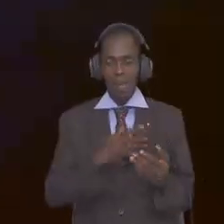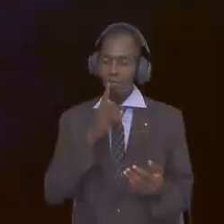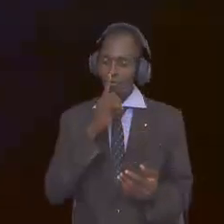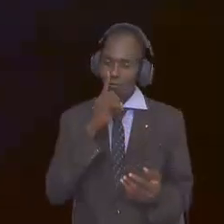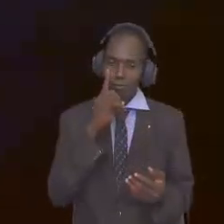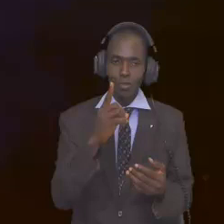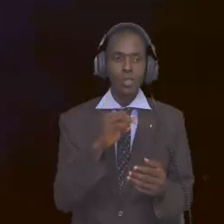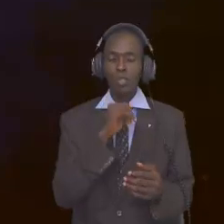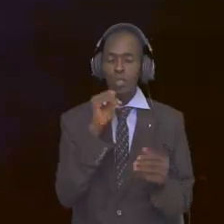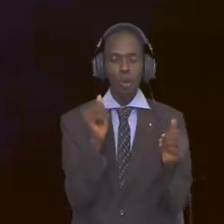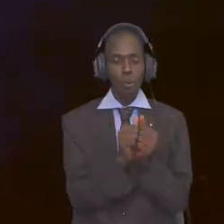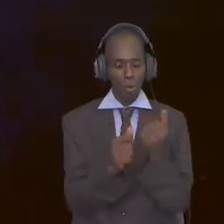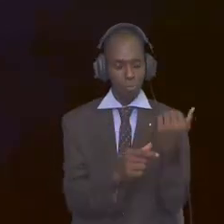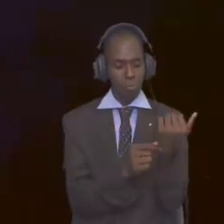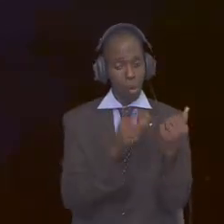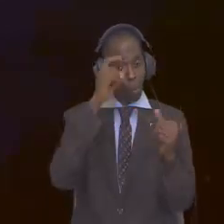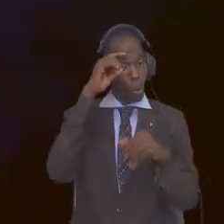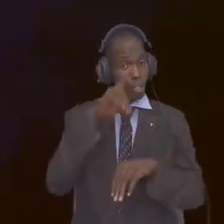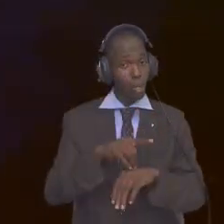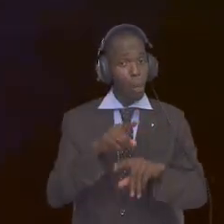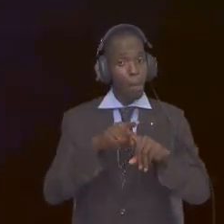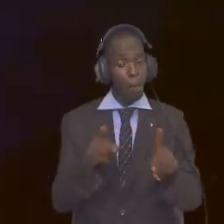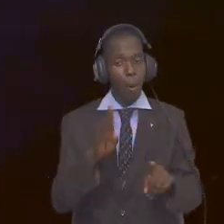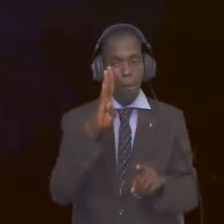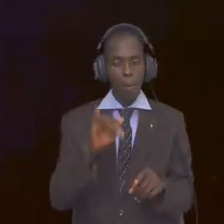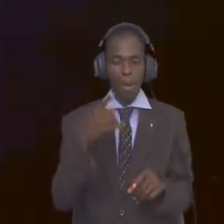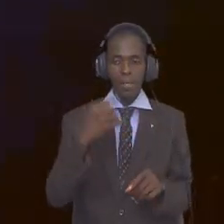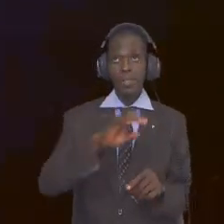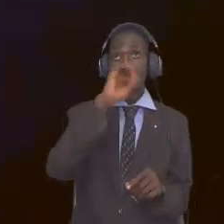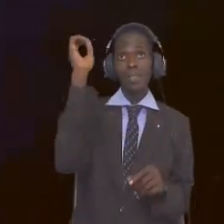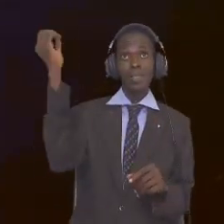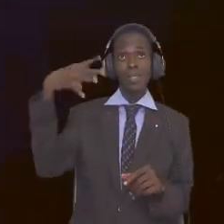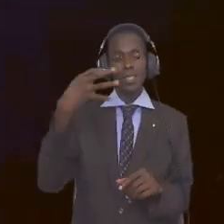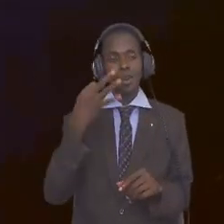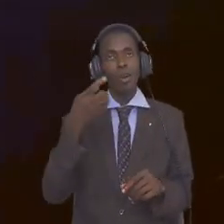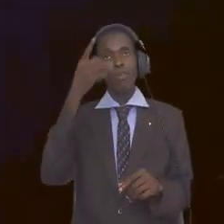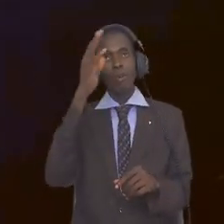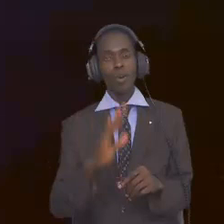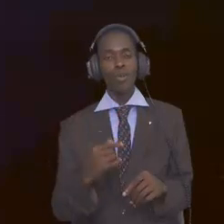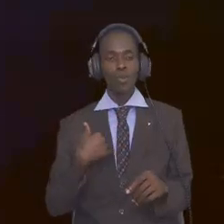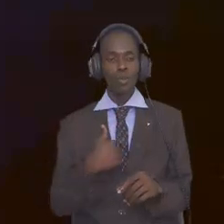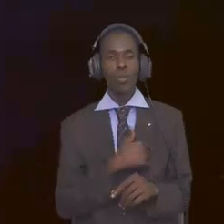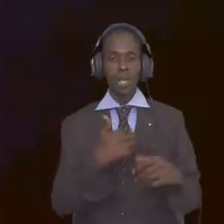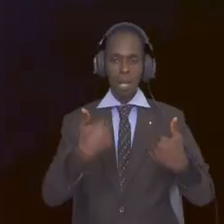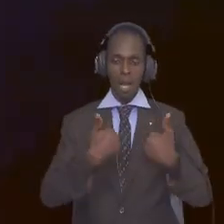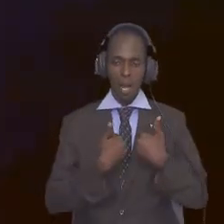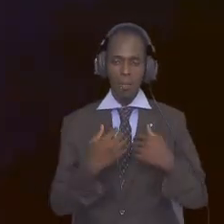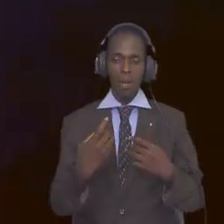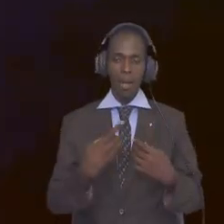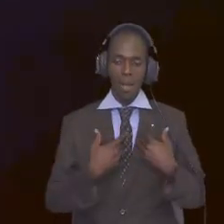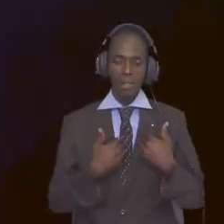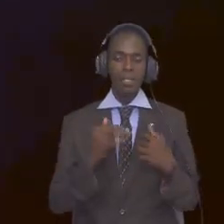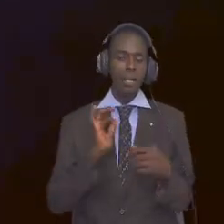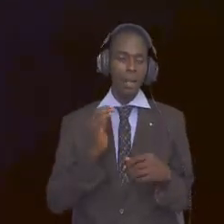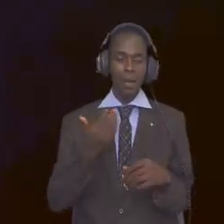with fleshly wisdom, but by the grace of God, we have had our